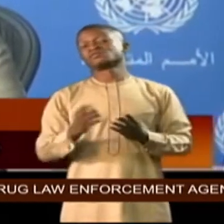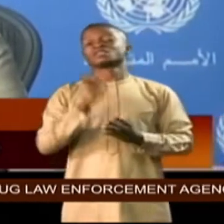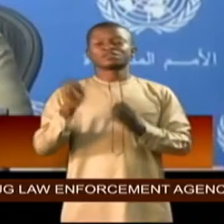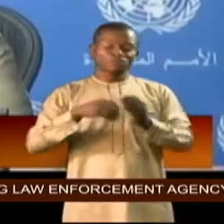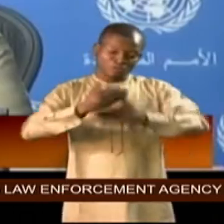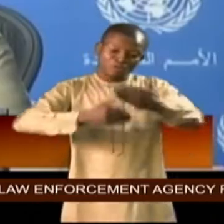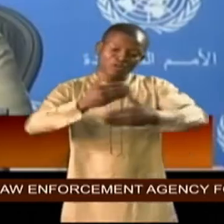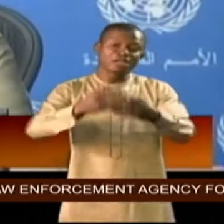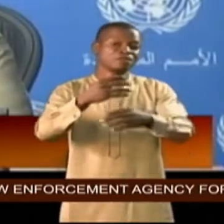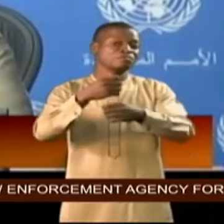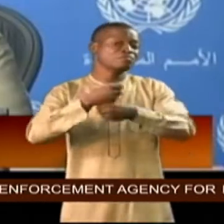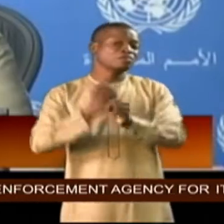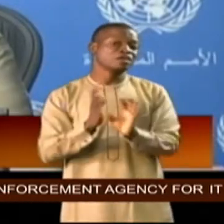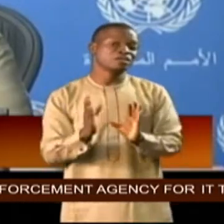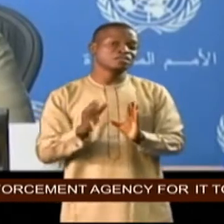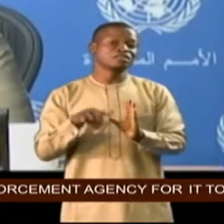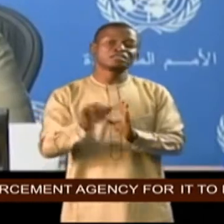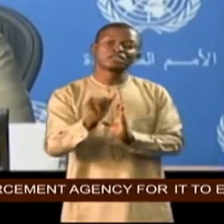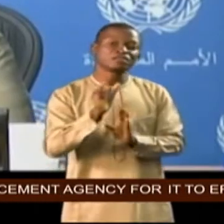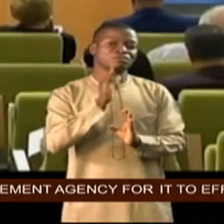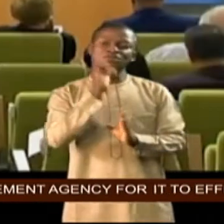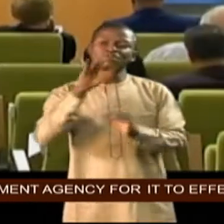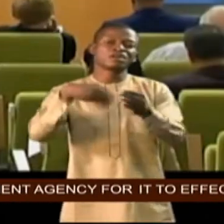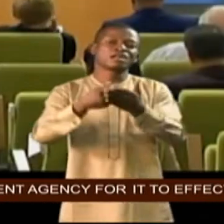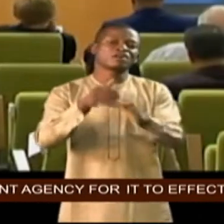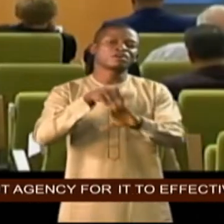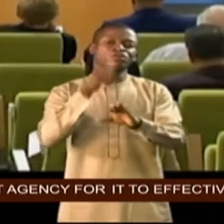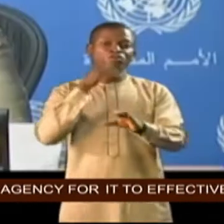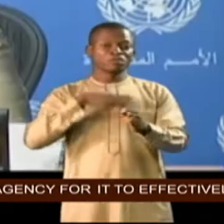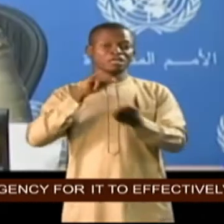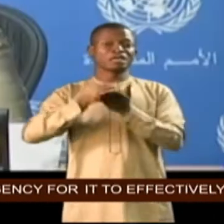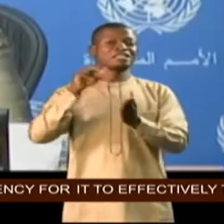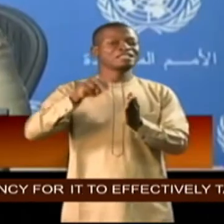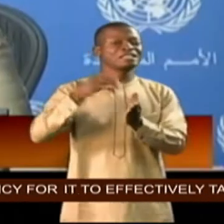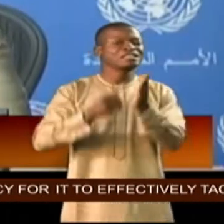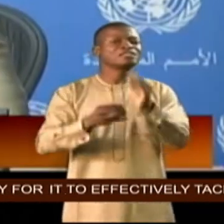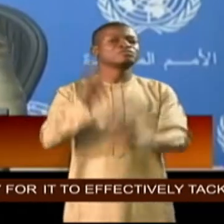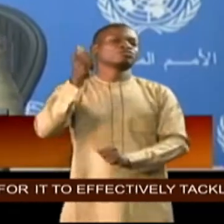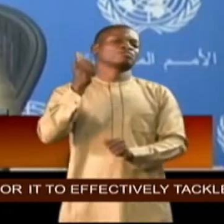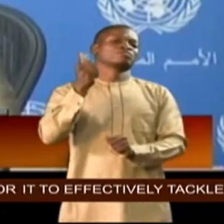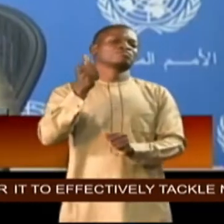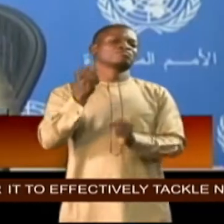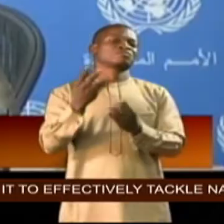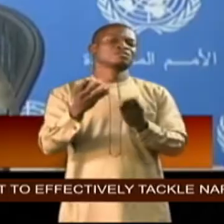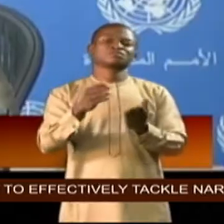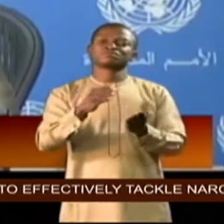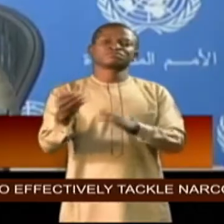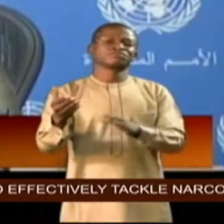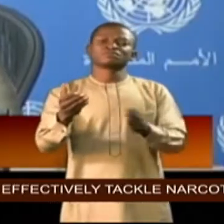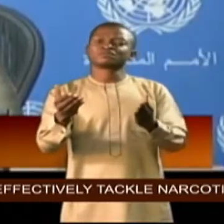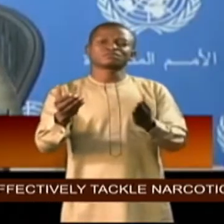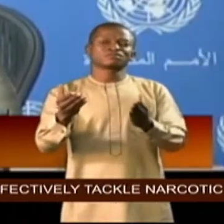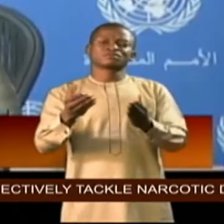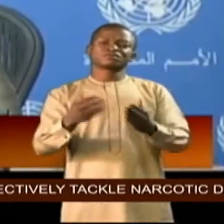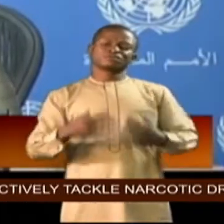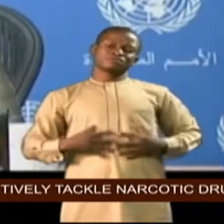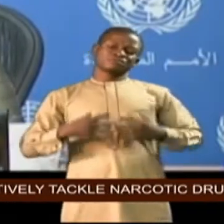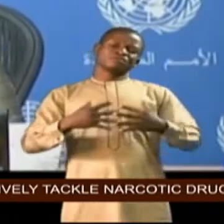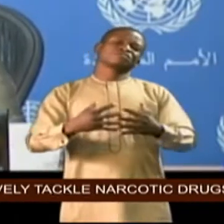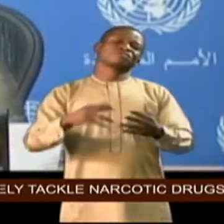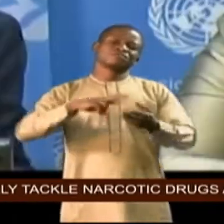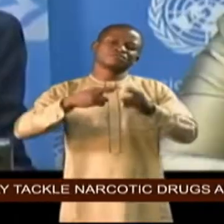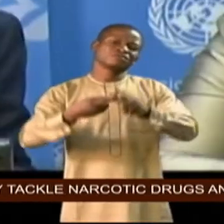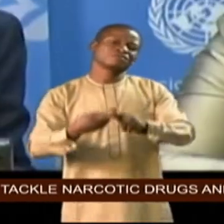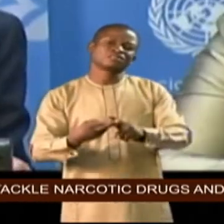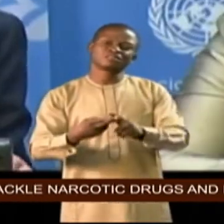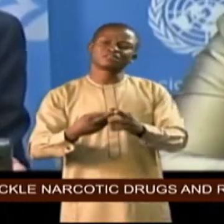may not reach the women and girls who need it most. More than 300,000 a year should not still be dying from pregnancy-related